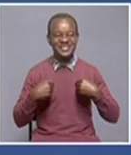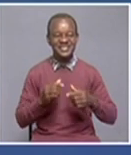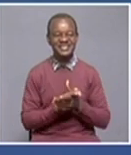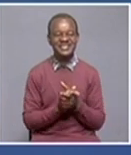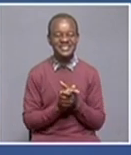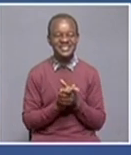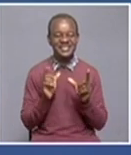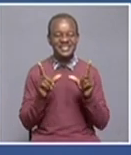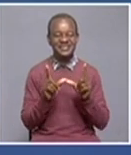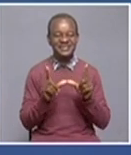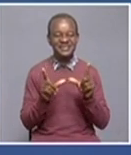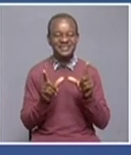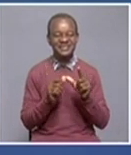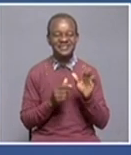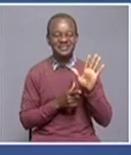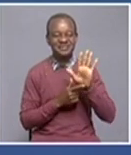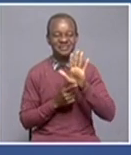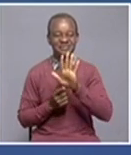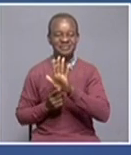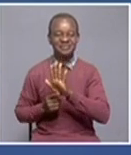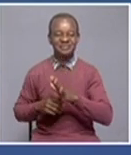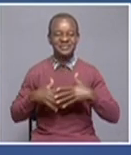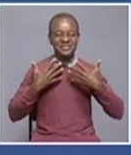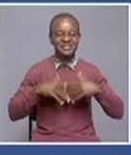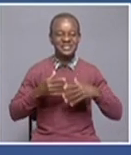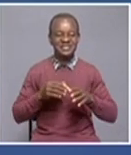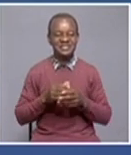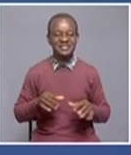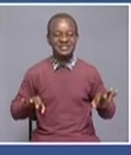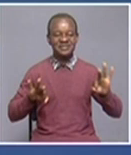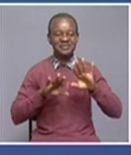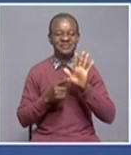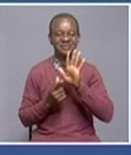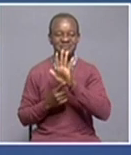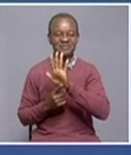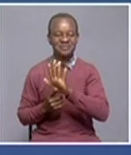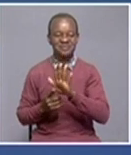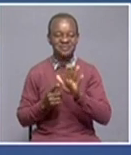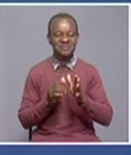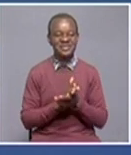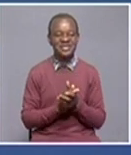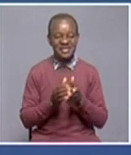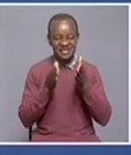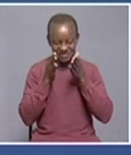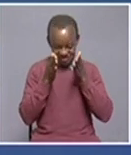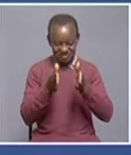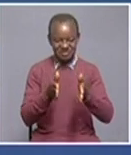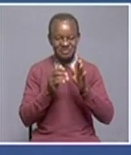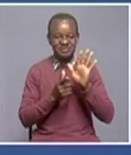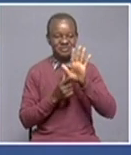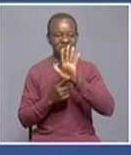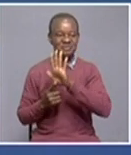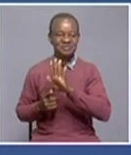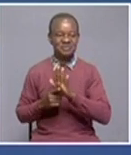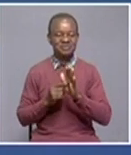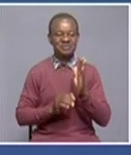The Windhoek Industrial and Agricultural Show stands as a beacon of innovation, growth and community in the agricultural